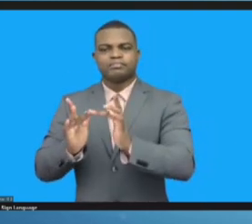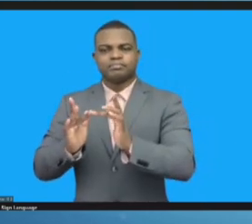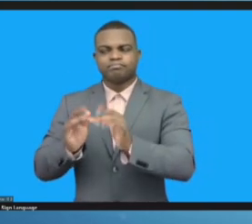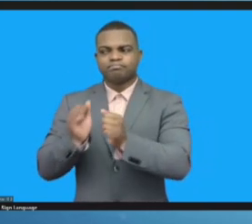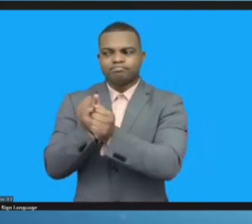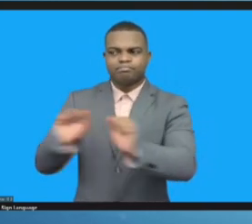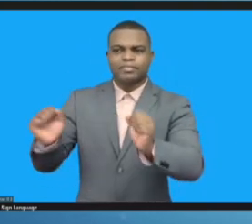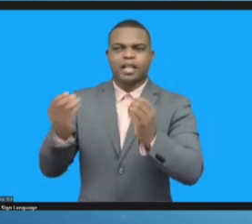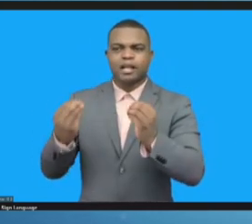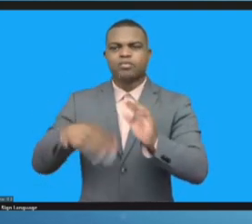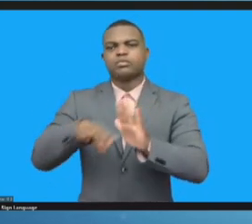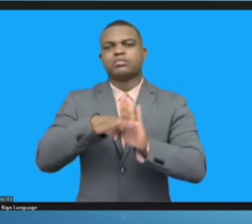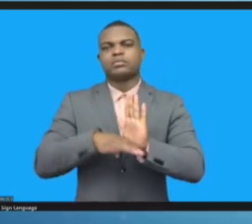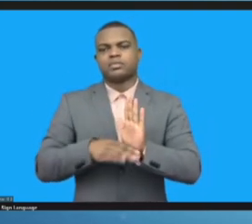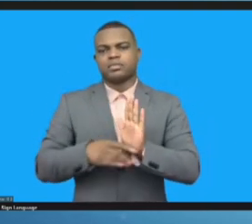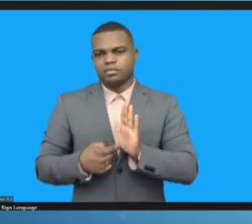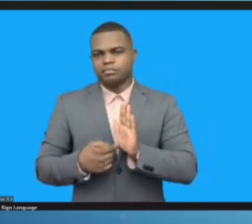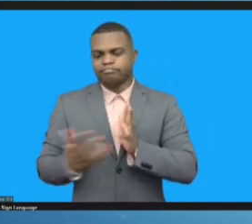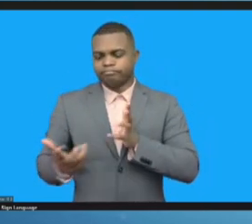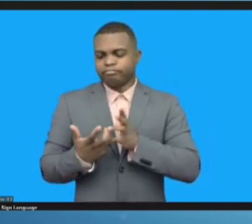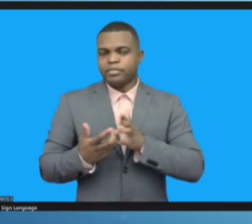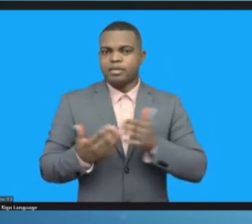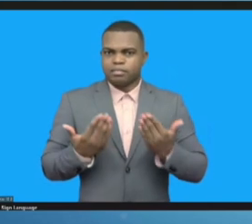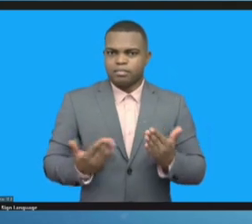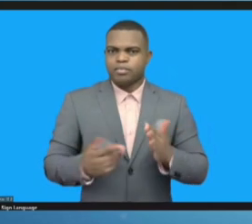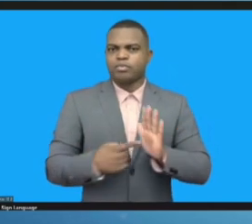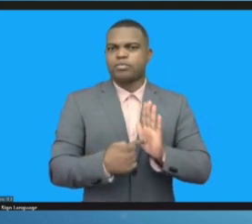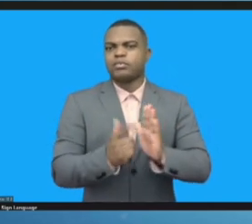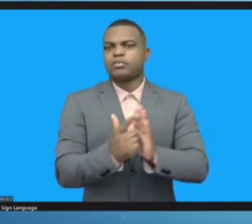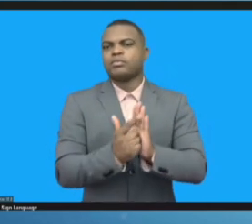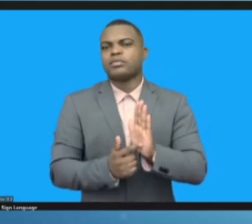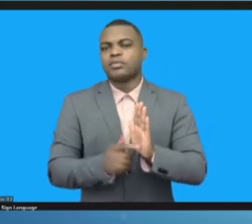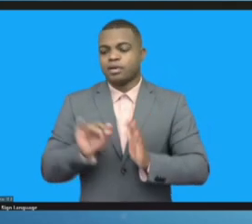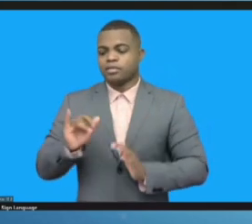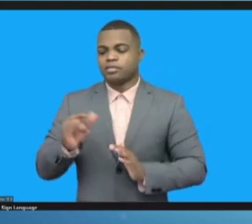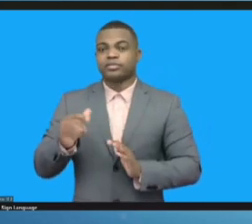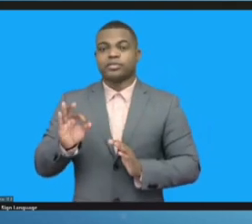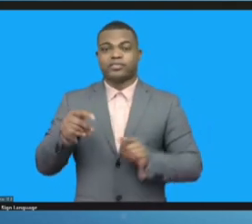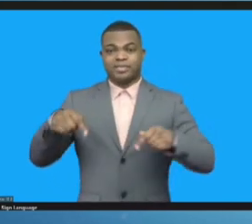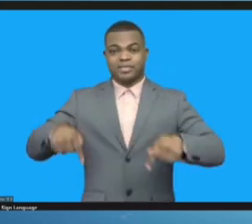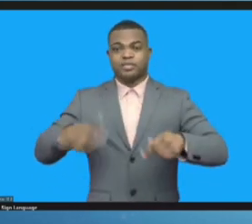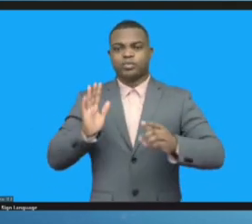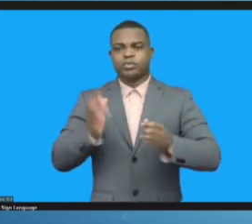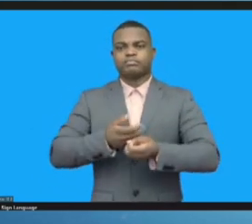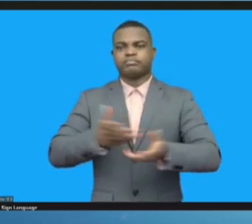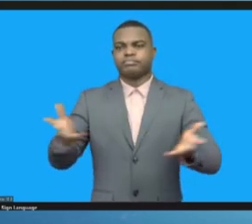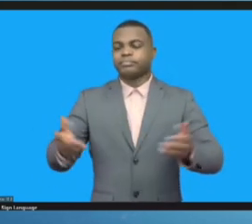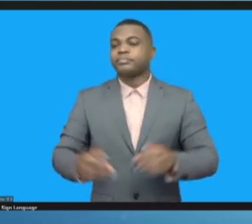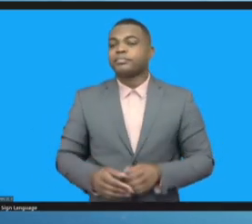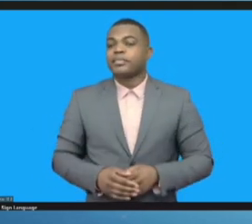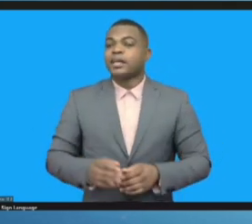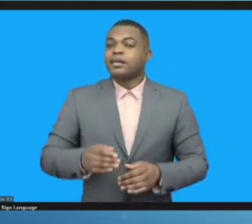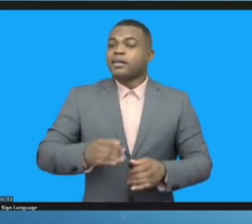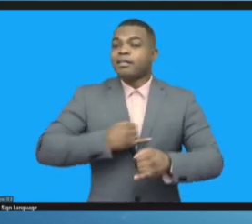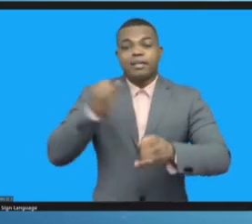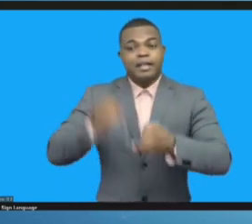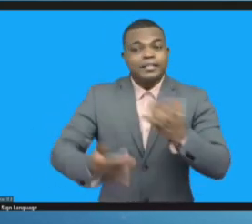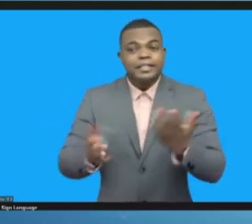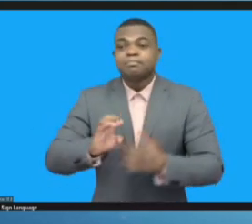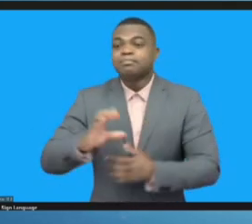African Research Center for Artificial Intelligence, ACA, in Congo Brazzaville, under the University Denis Sassou Nguesso, which